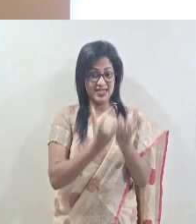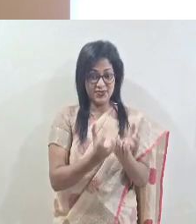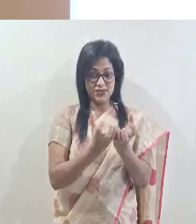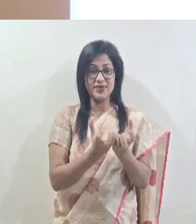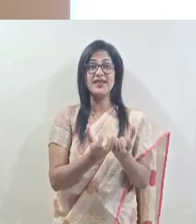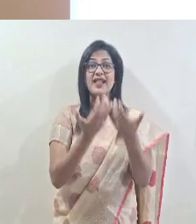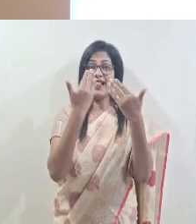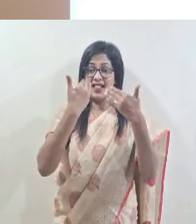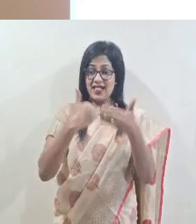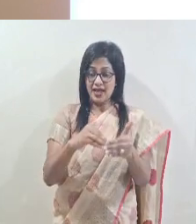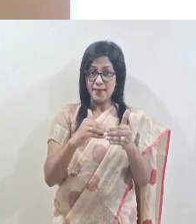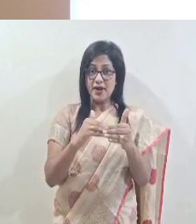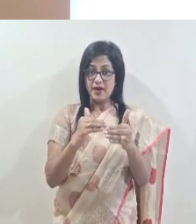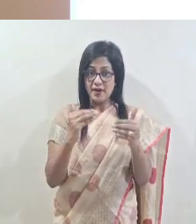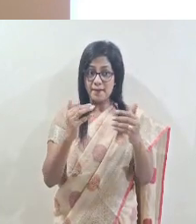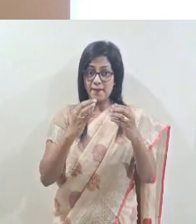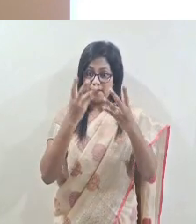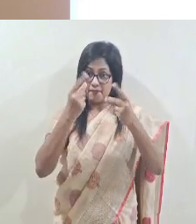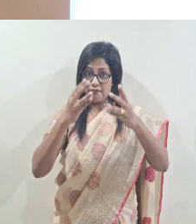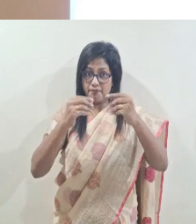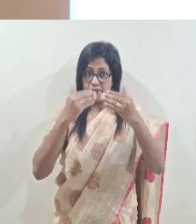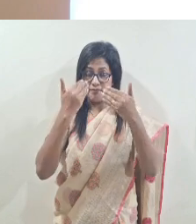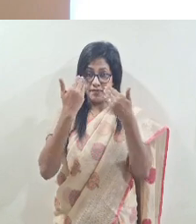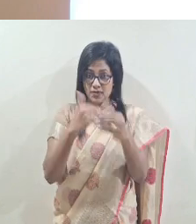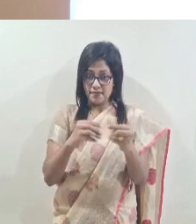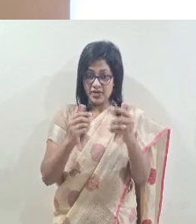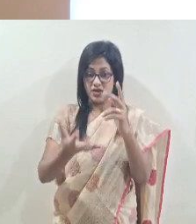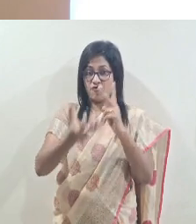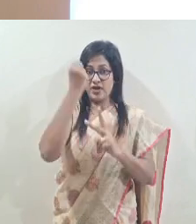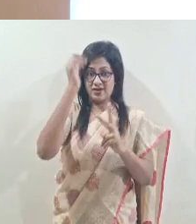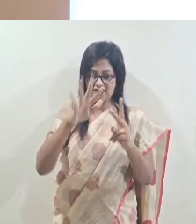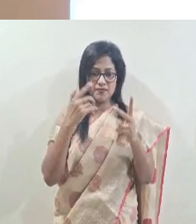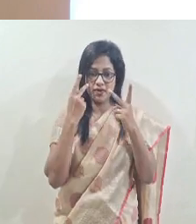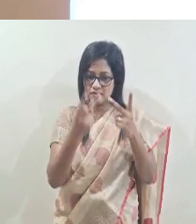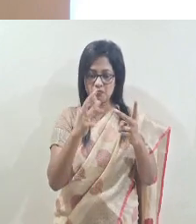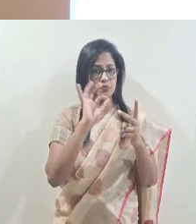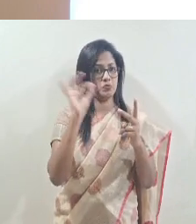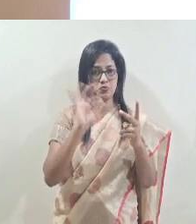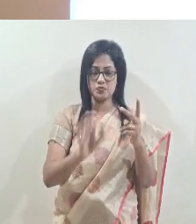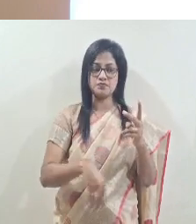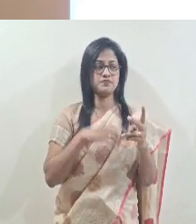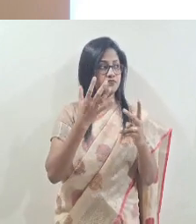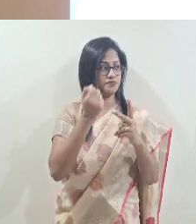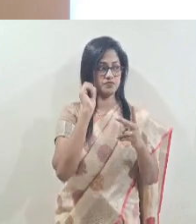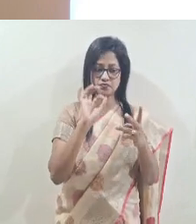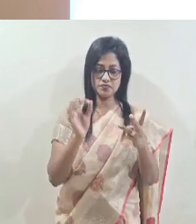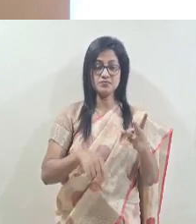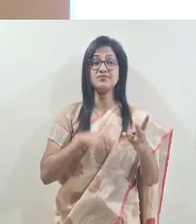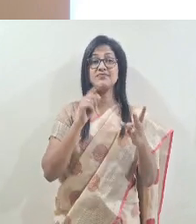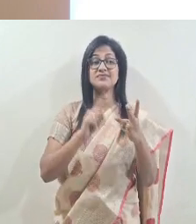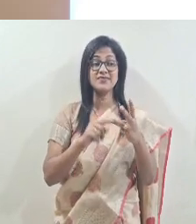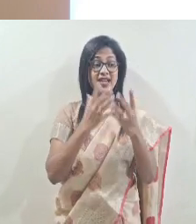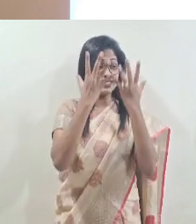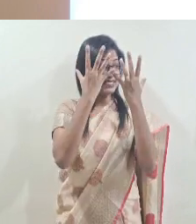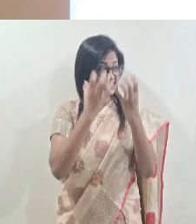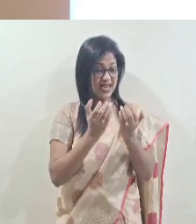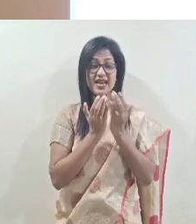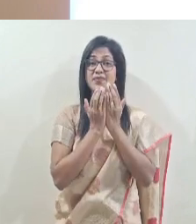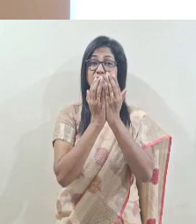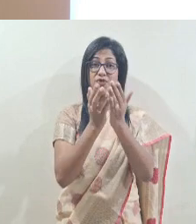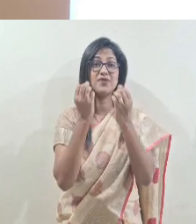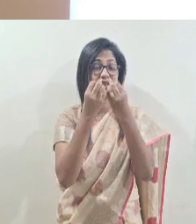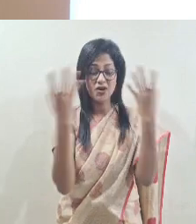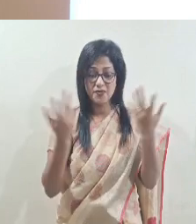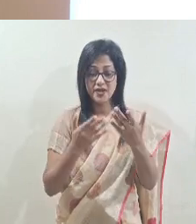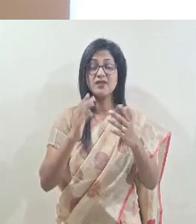a capacity saturation. That should have been there. I didn't find it. Then how many dry ports? And then the last